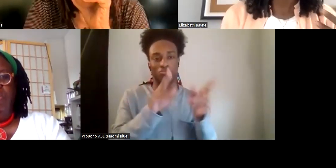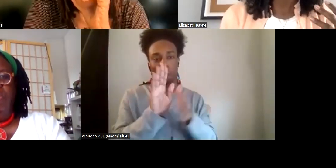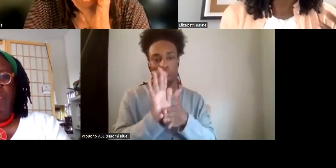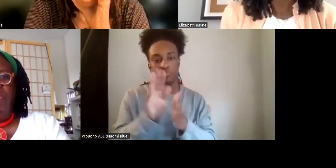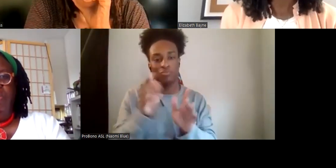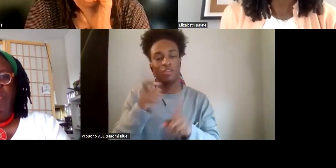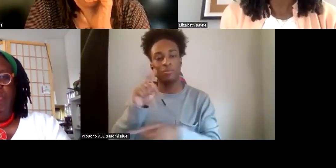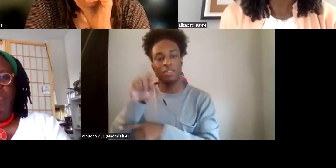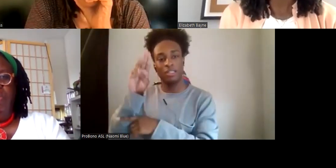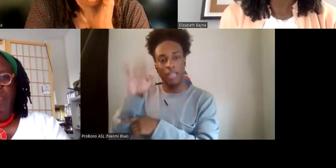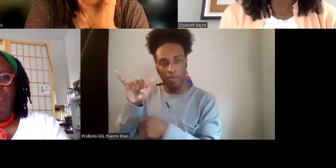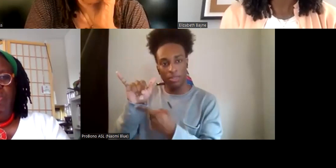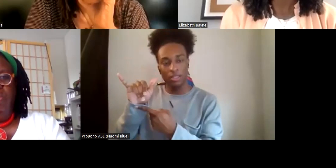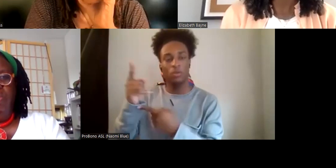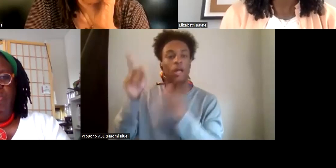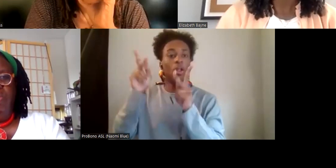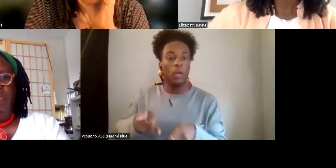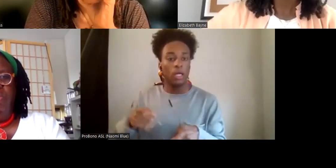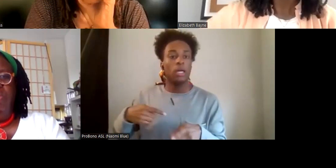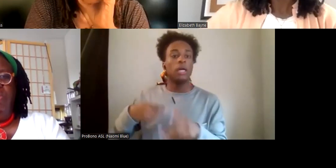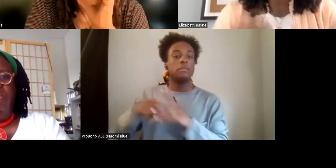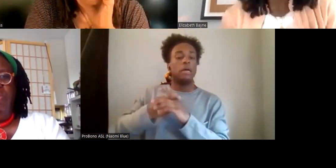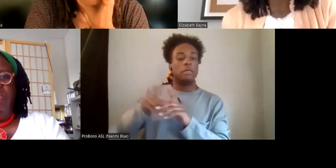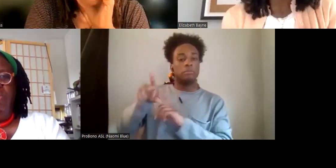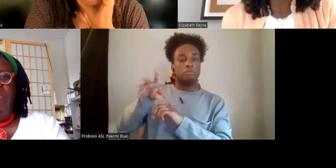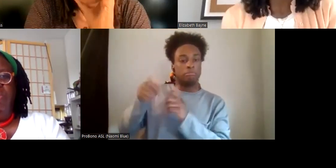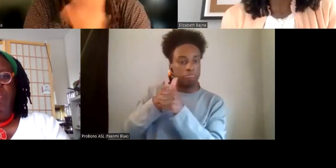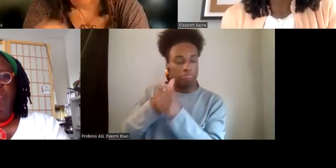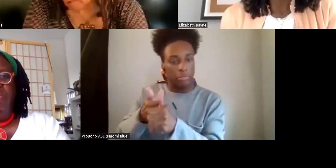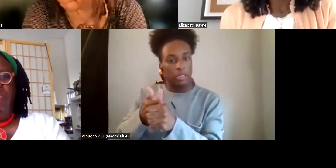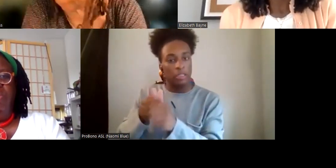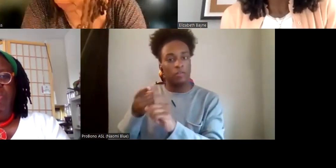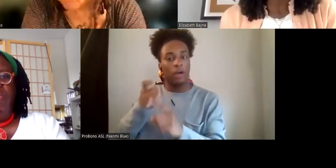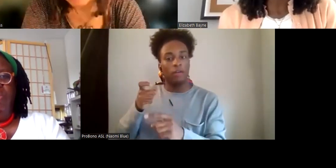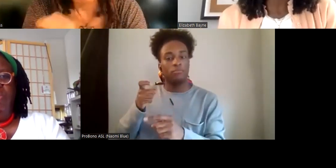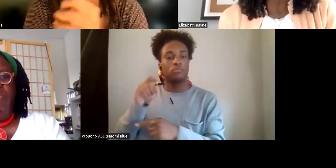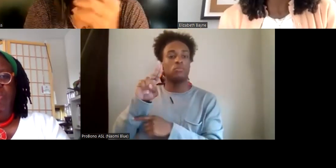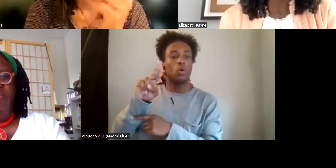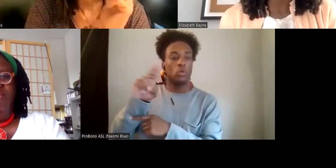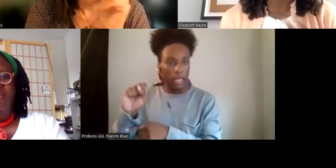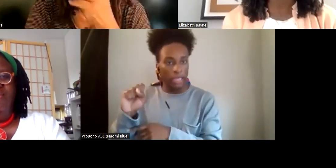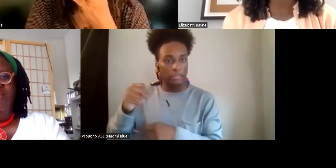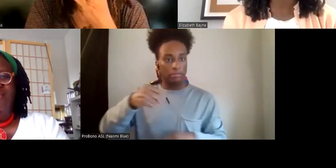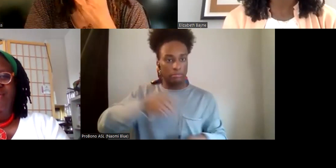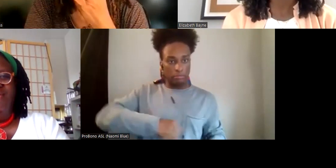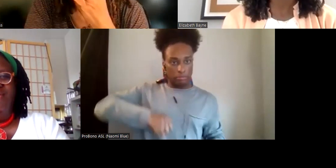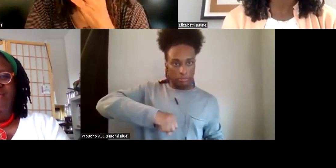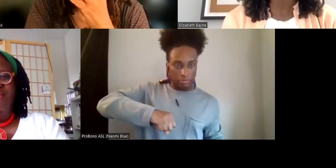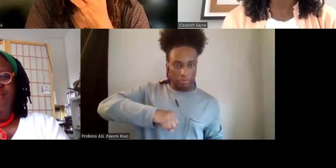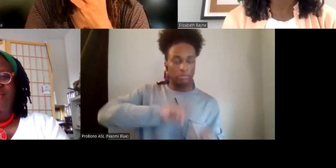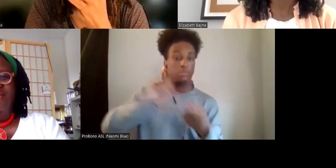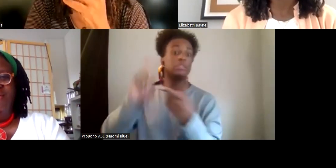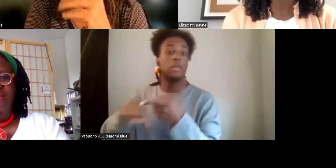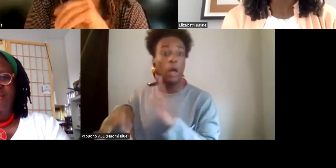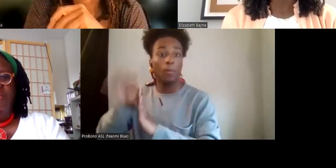her ultrasounds in her third trimester to her picking her daughter up from kindergarten. So I was with Tammy's family for